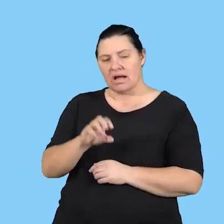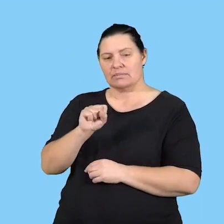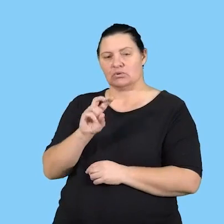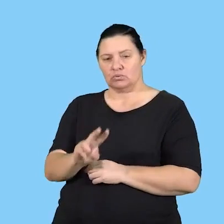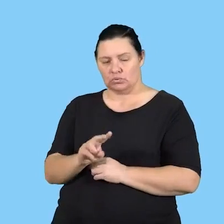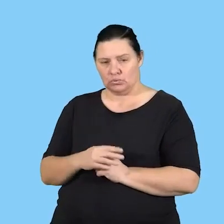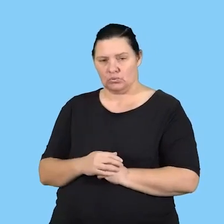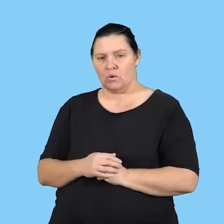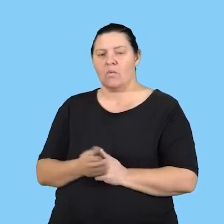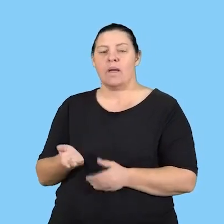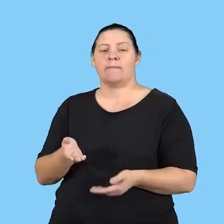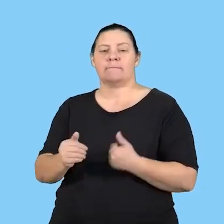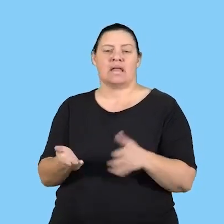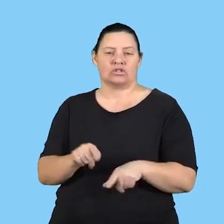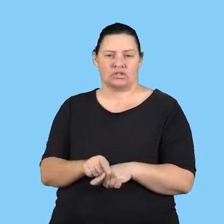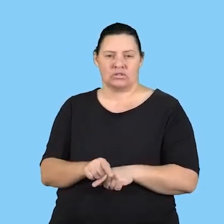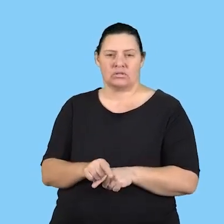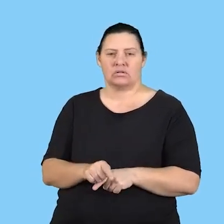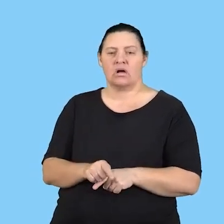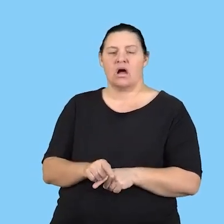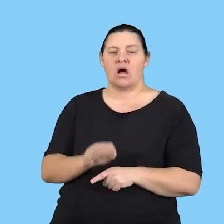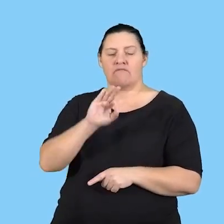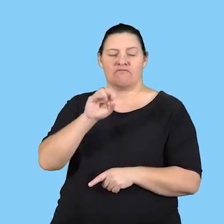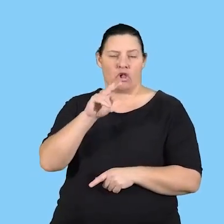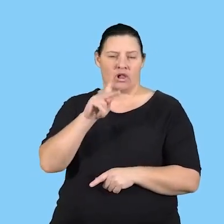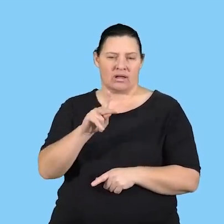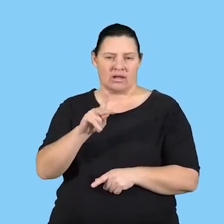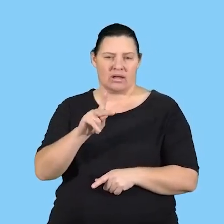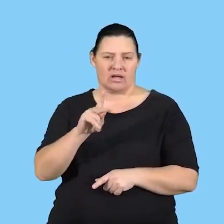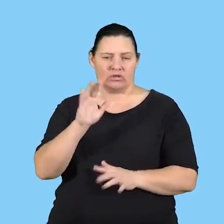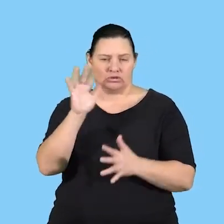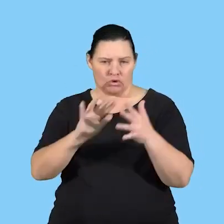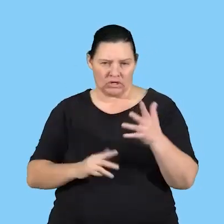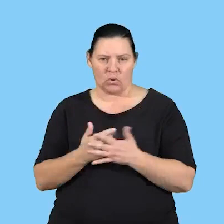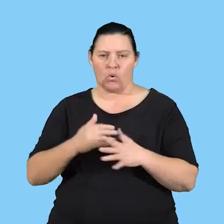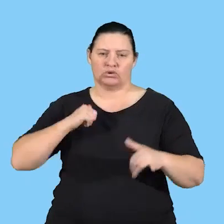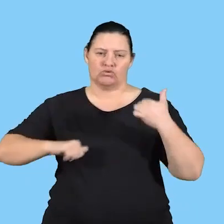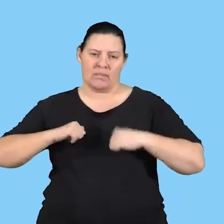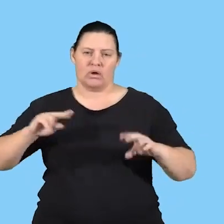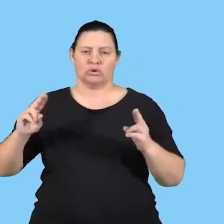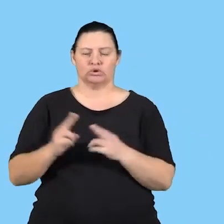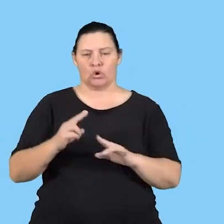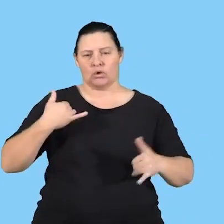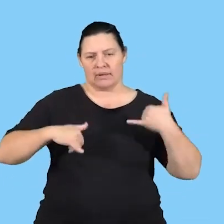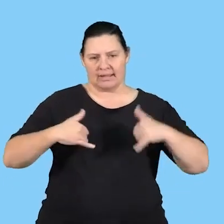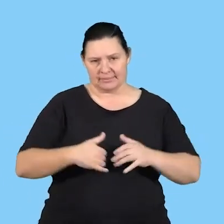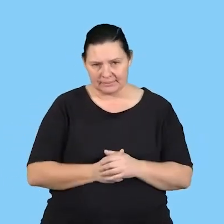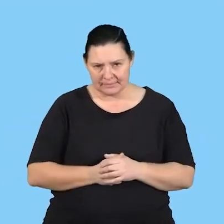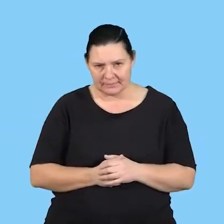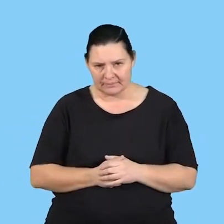semester 2, we packaged folk tales as well as drama or short plays.